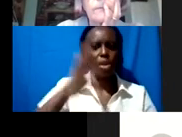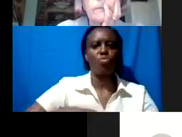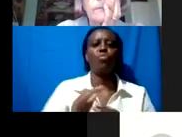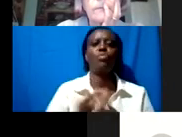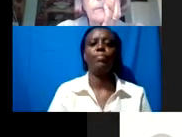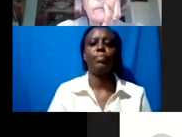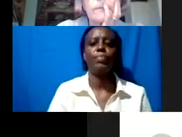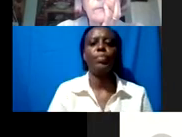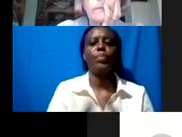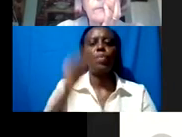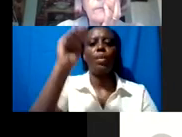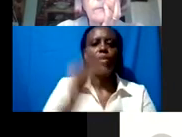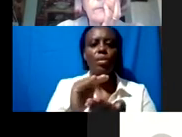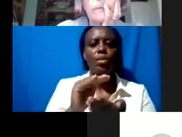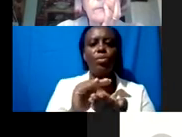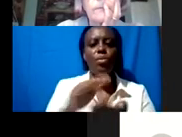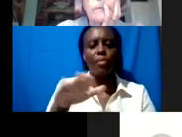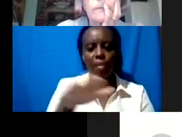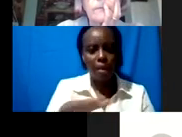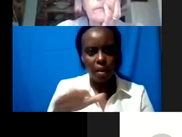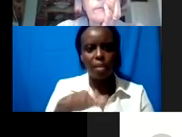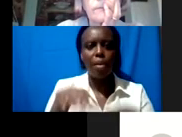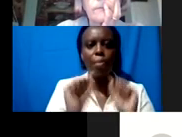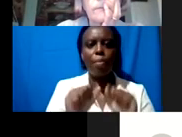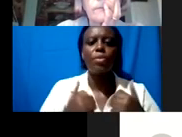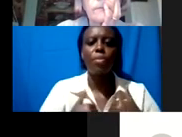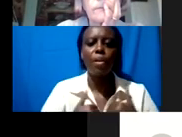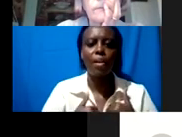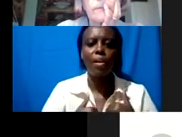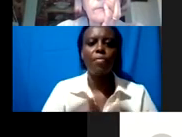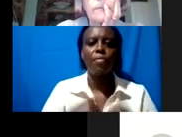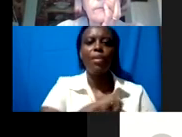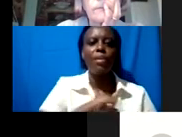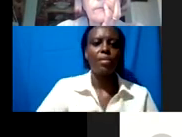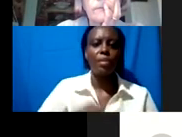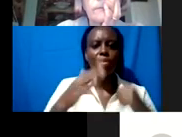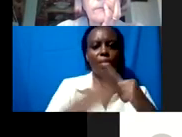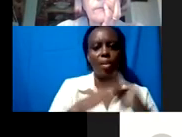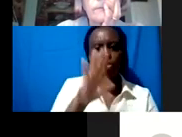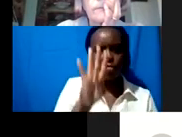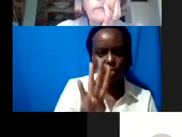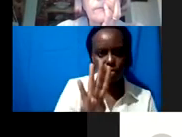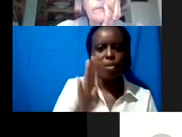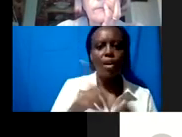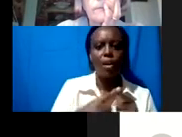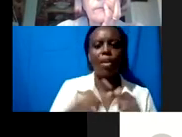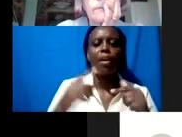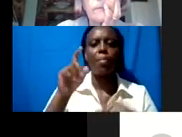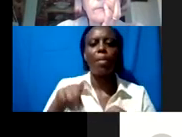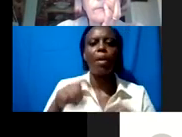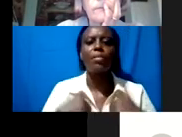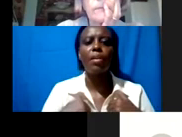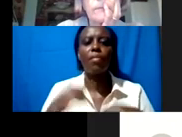of reduced constituencies, so that we can have a Senate of 94 members, but we should have a